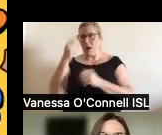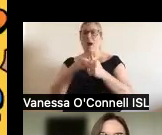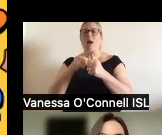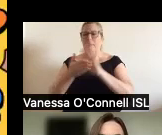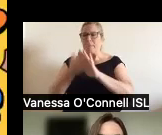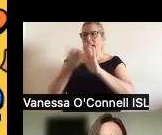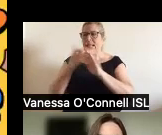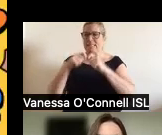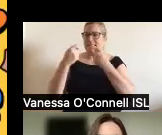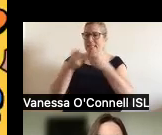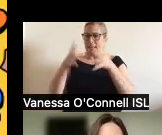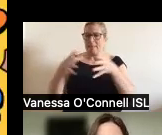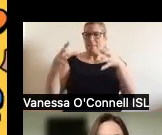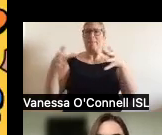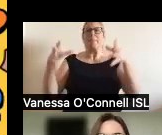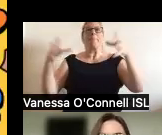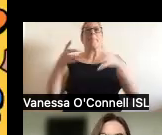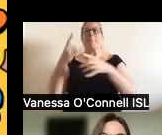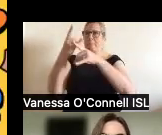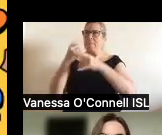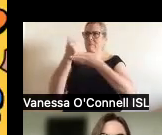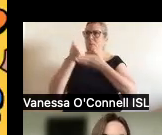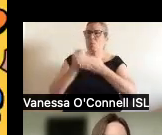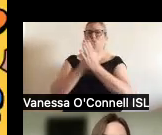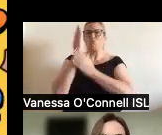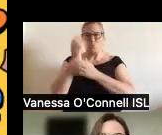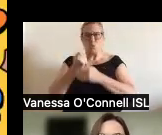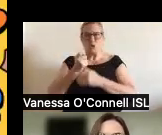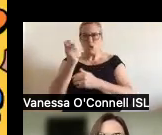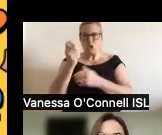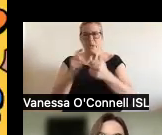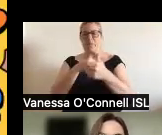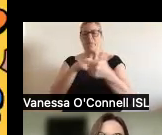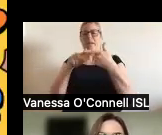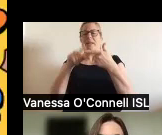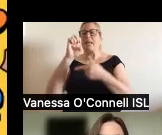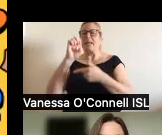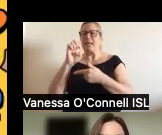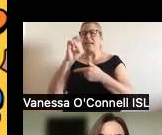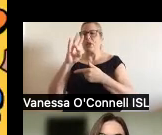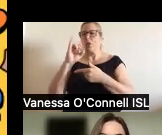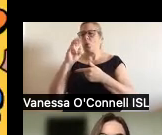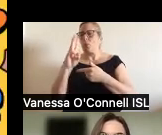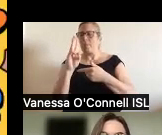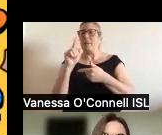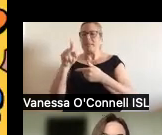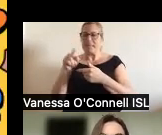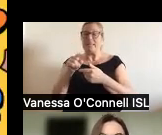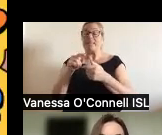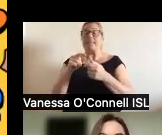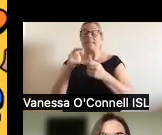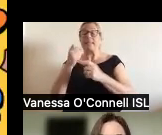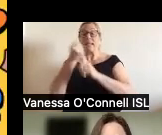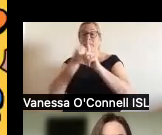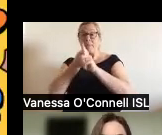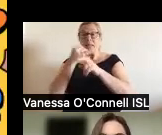will help support you throughout your journey to election. Then you move on to Equip. So our Equip campaign school is definitely